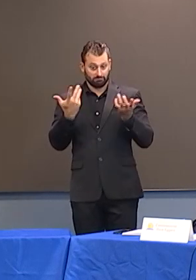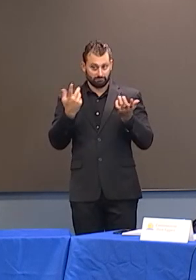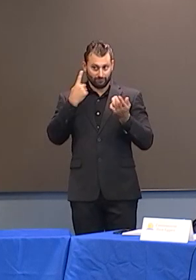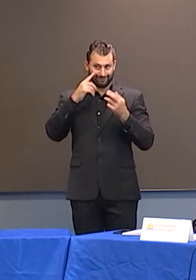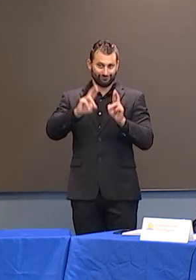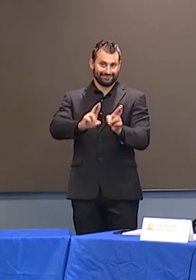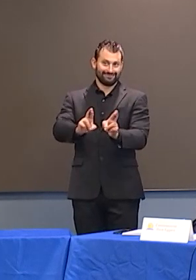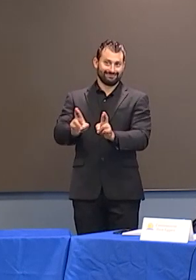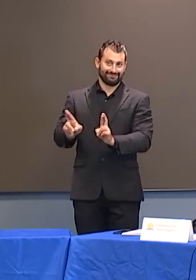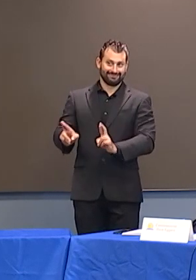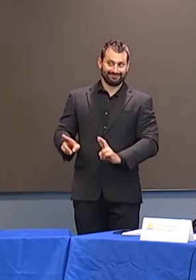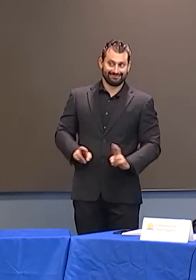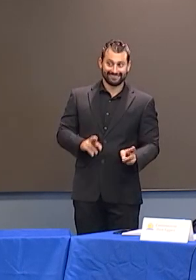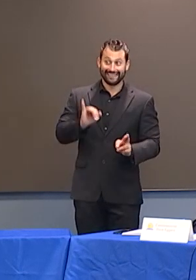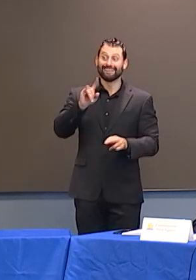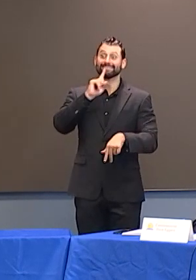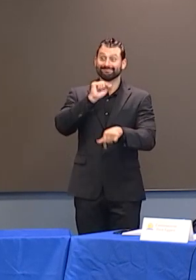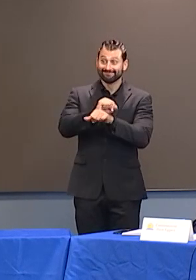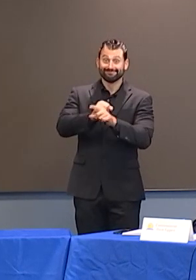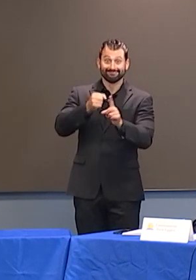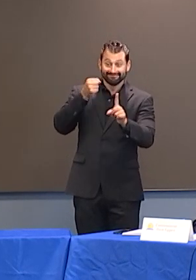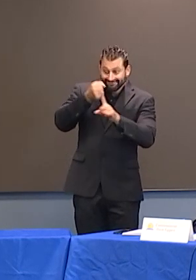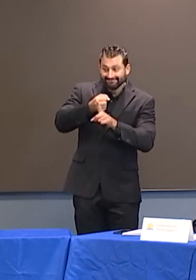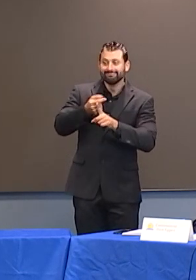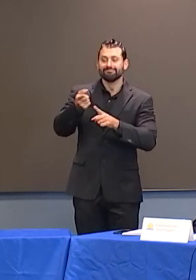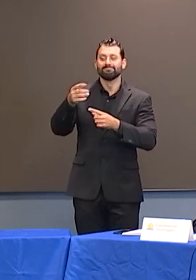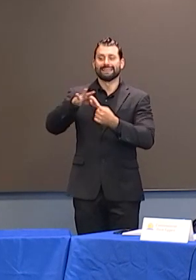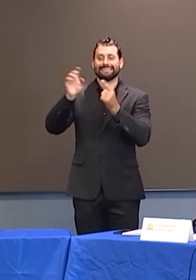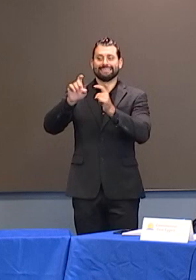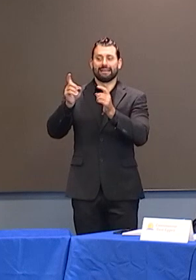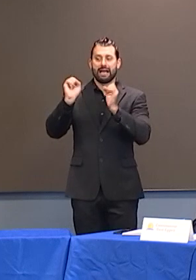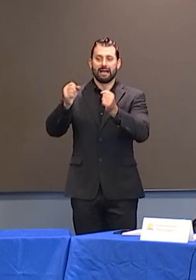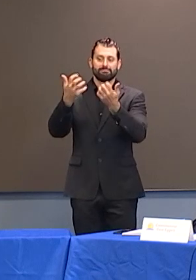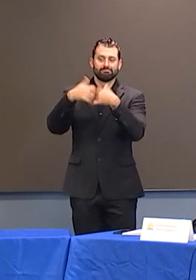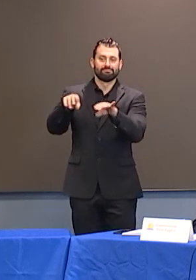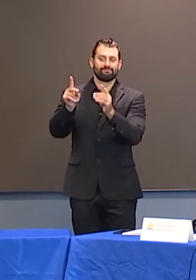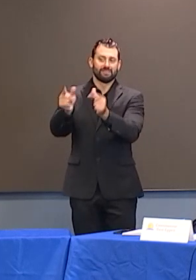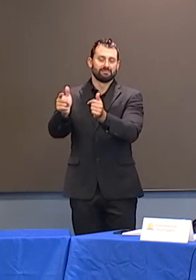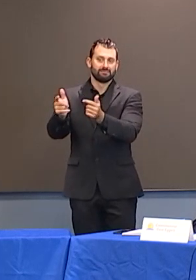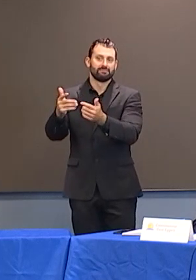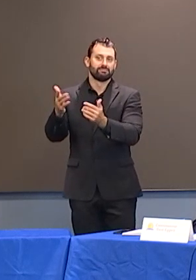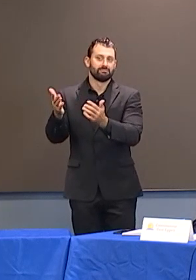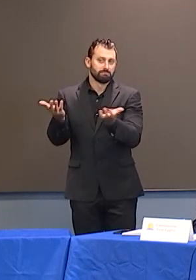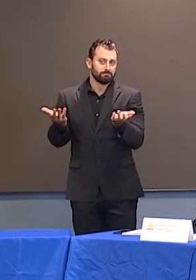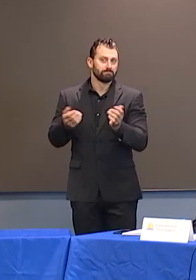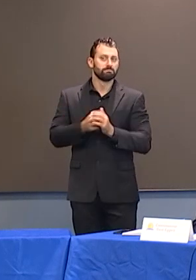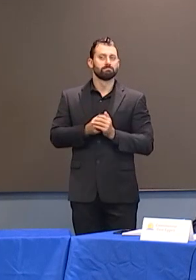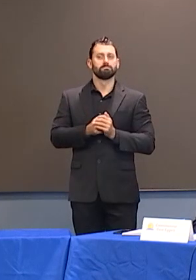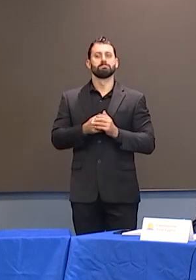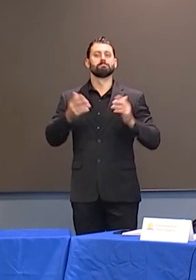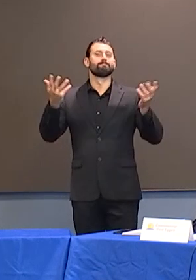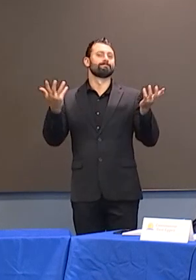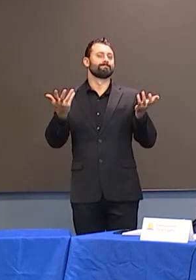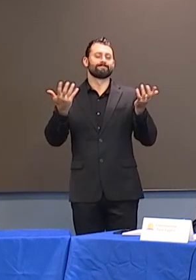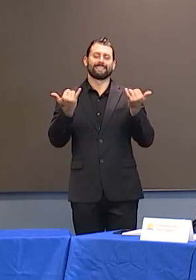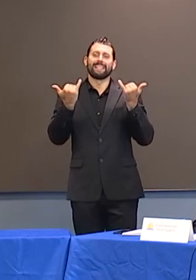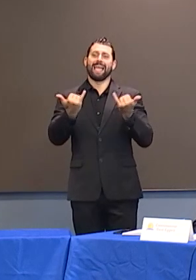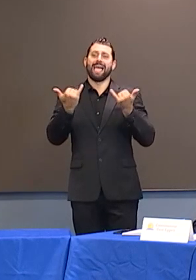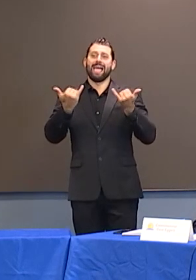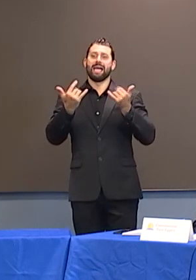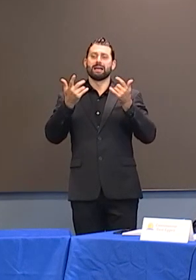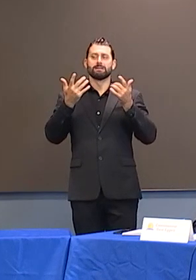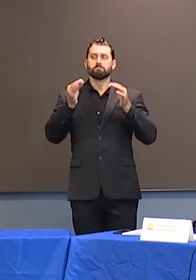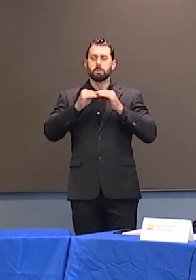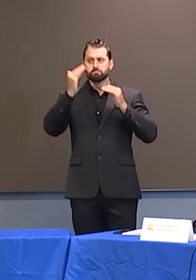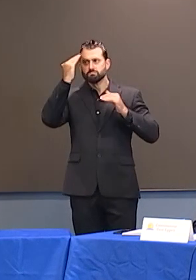at those locations currently right now. Um, and so again, we'll, uh, stay tuned and stay aware and stay alert. Um,